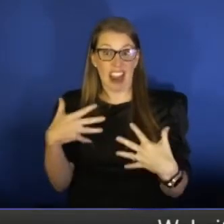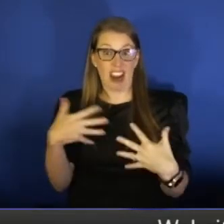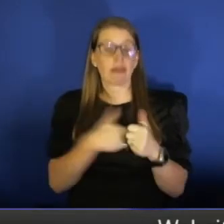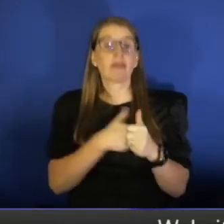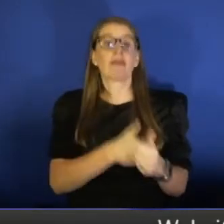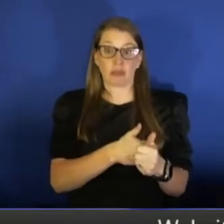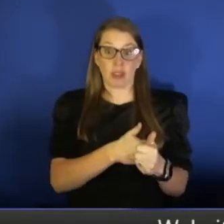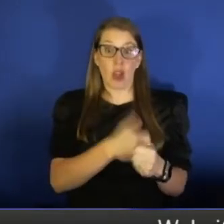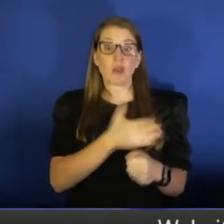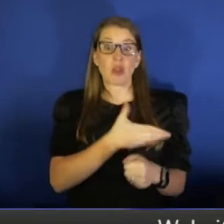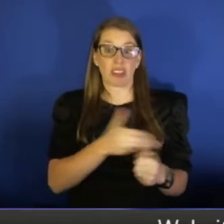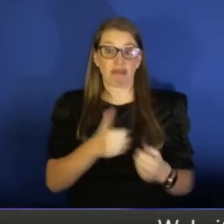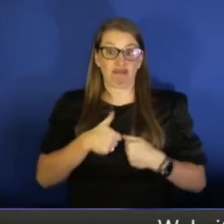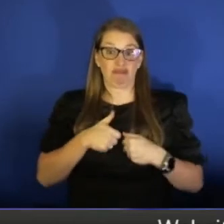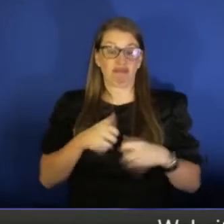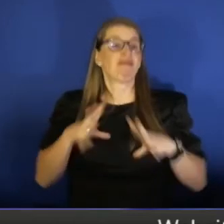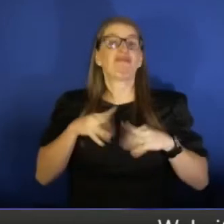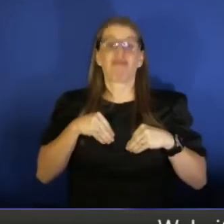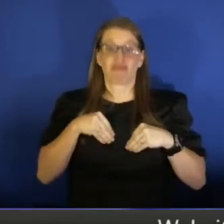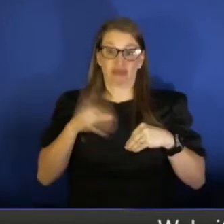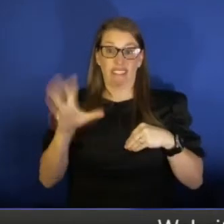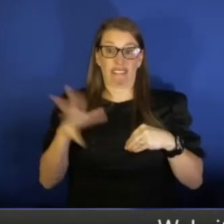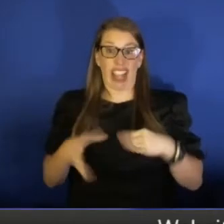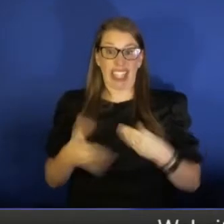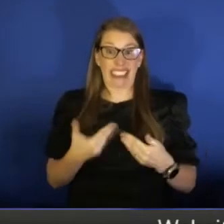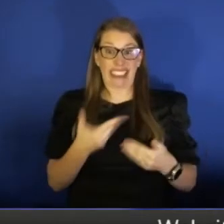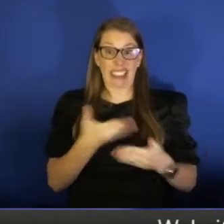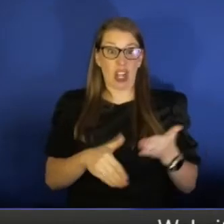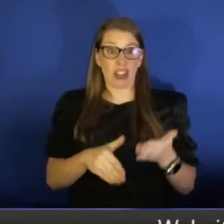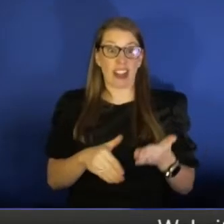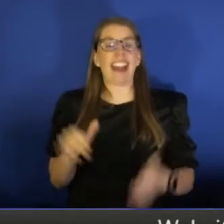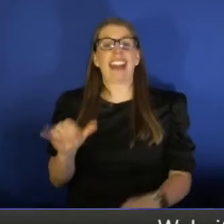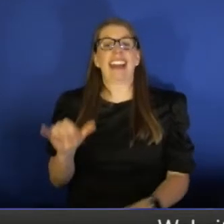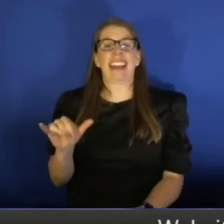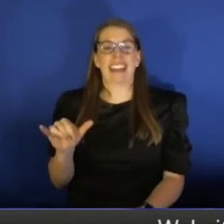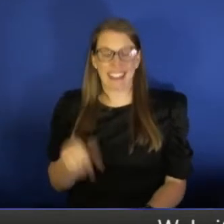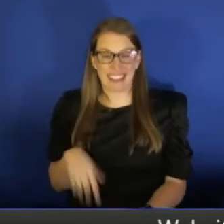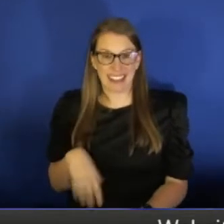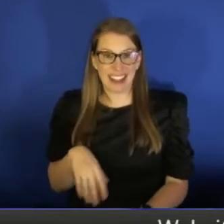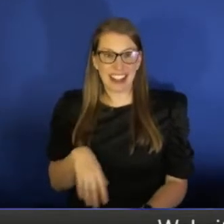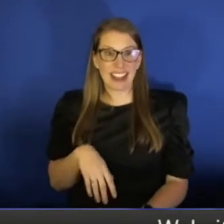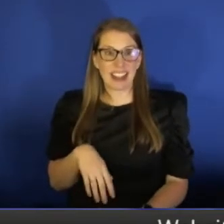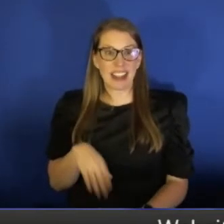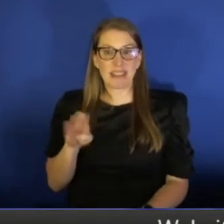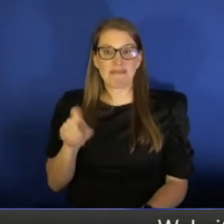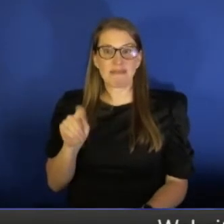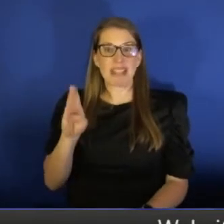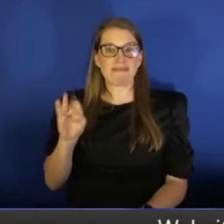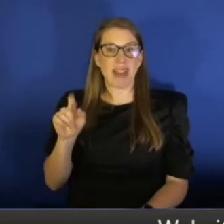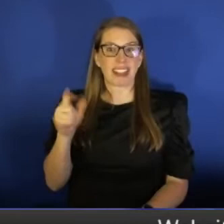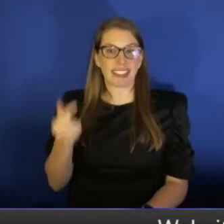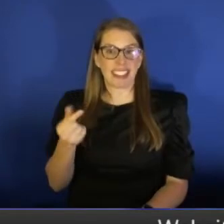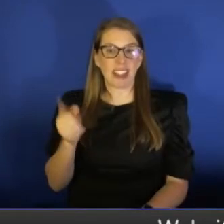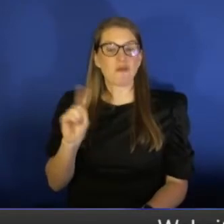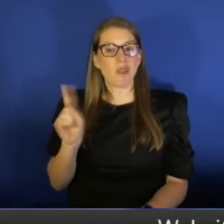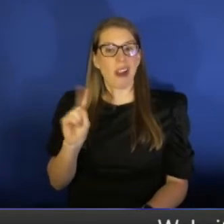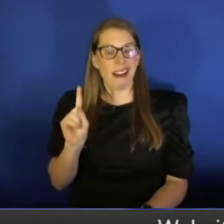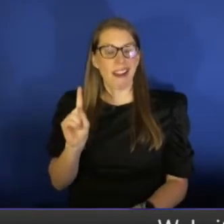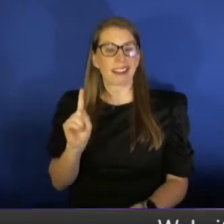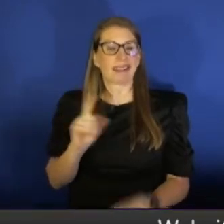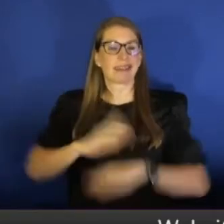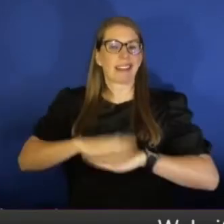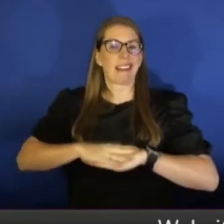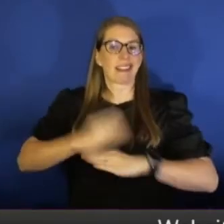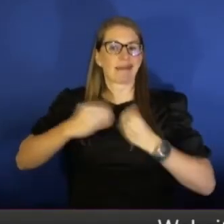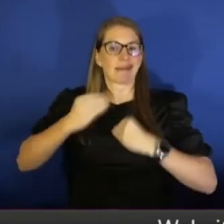music all this day. is easy. This is the easy part, right? Bebox Right. at the dinner table. So some community questions coming in. Erica wants to know